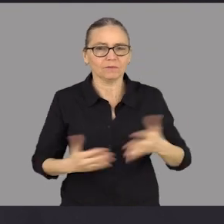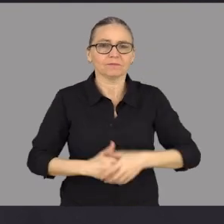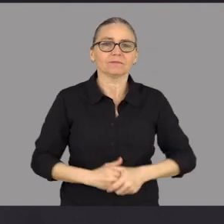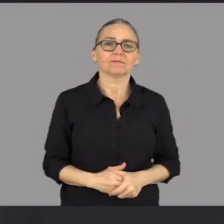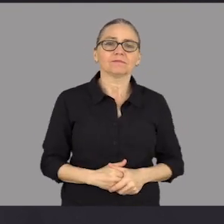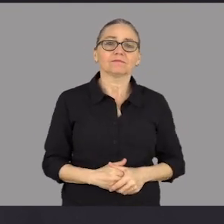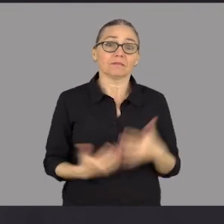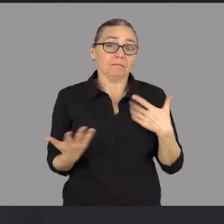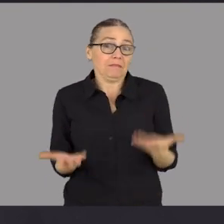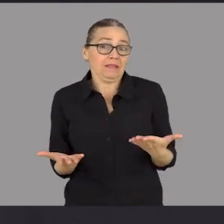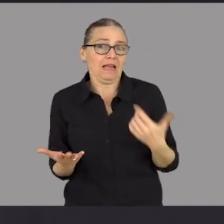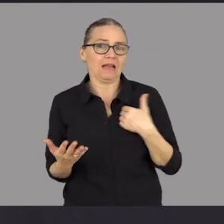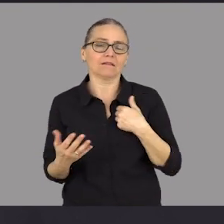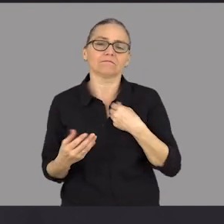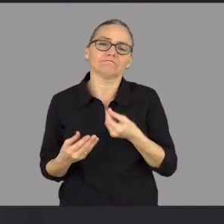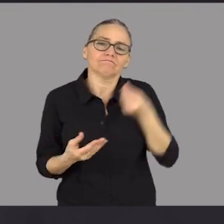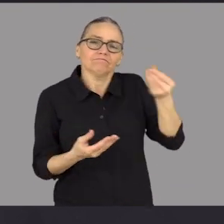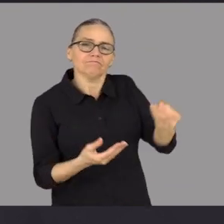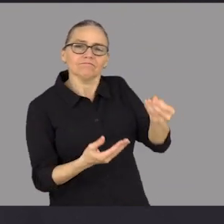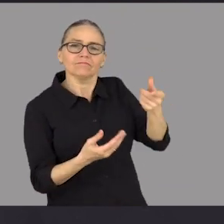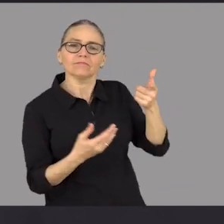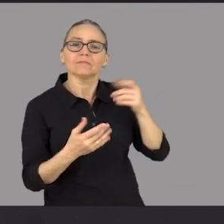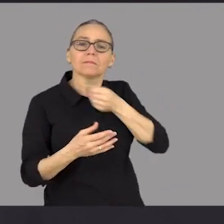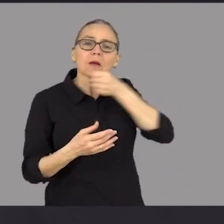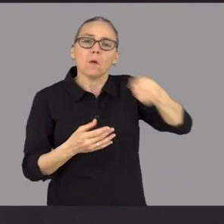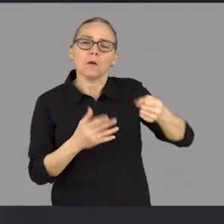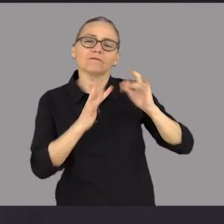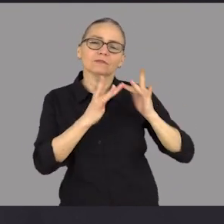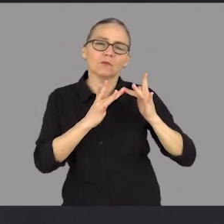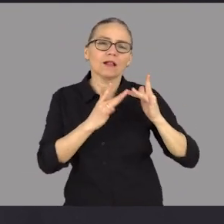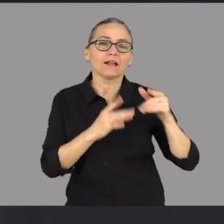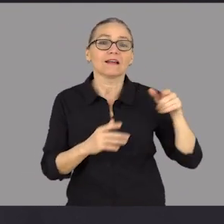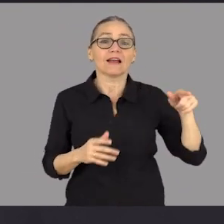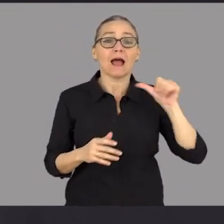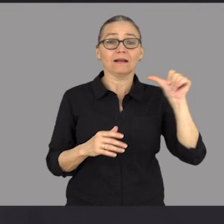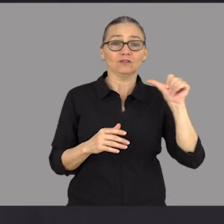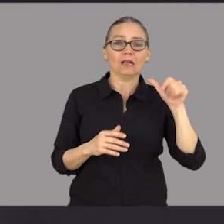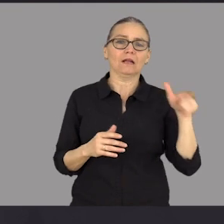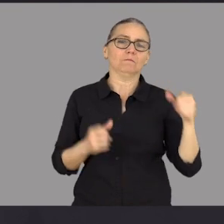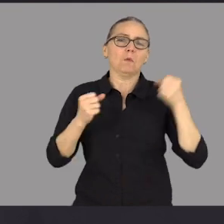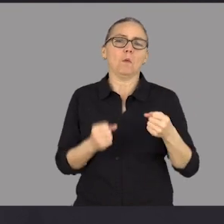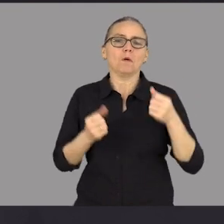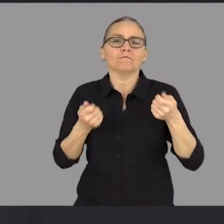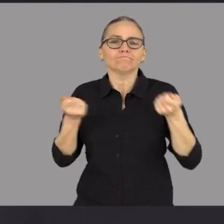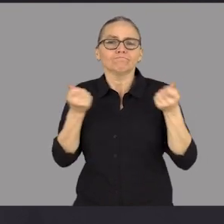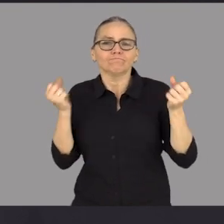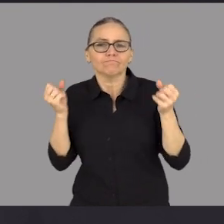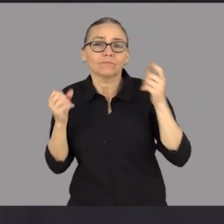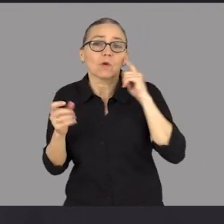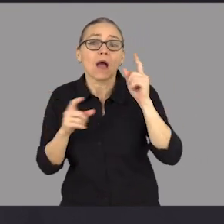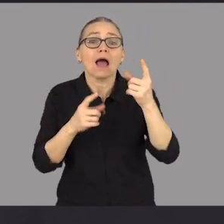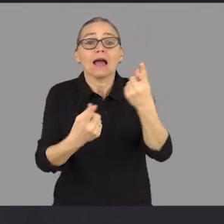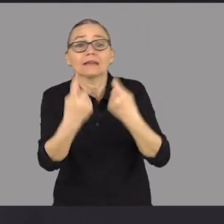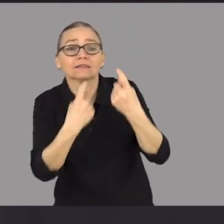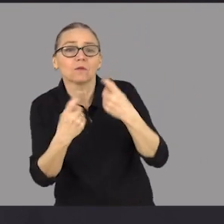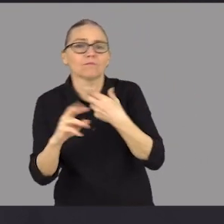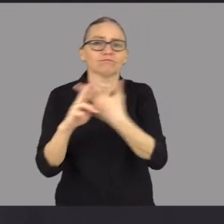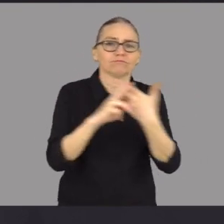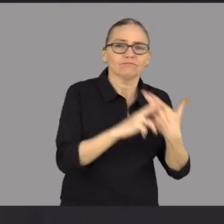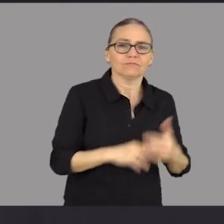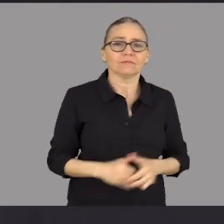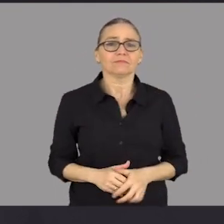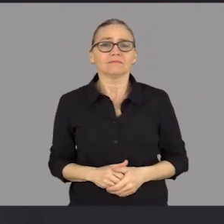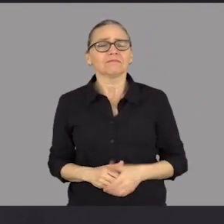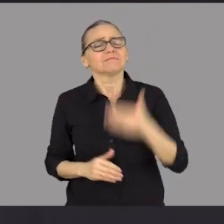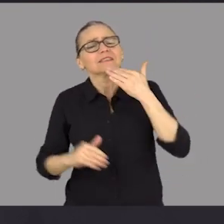our presentation. I'm now going to hand over the virtual microphone back to Ashley so that she can moderate our question